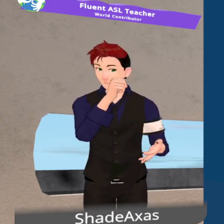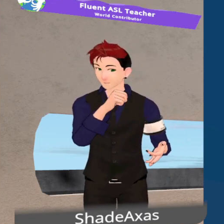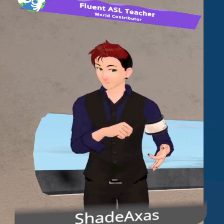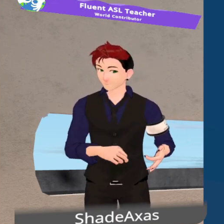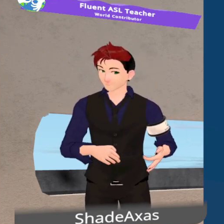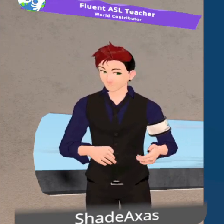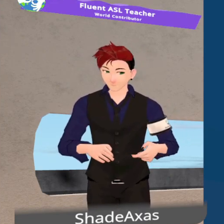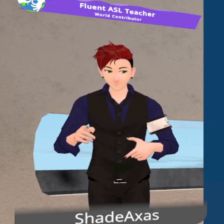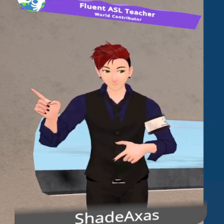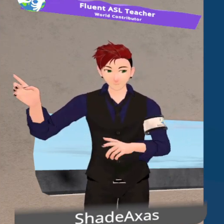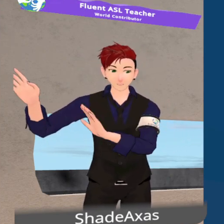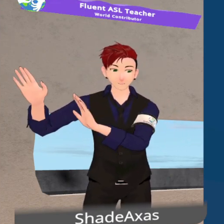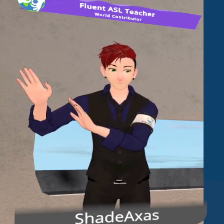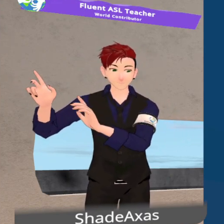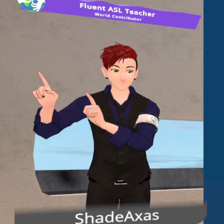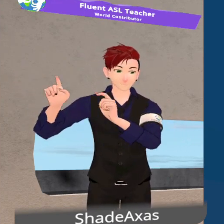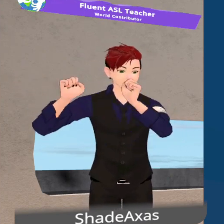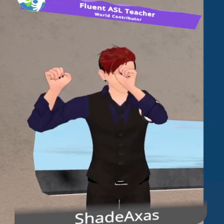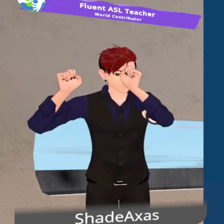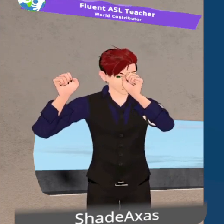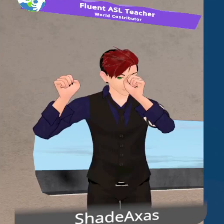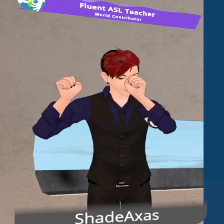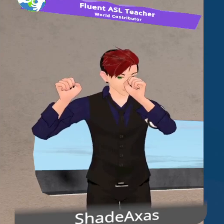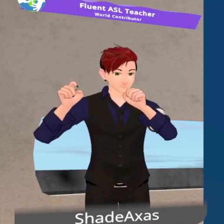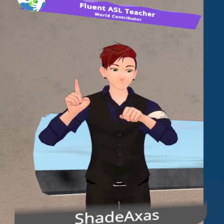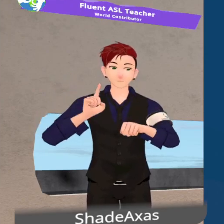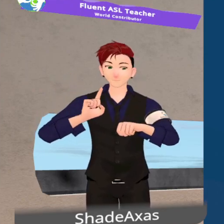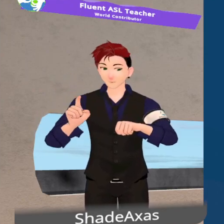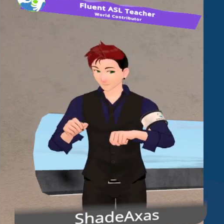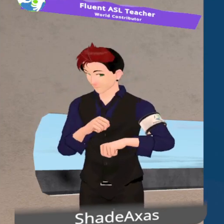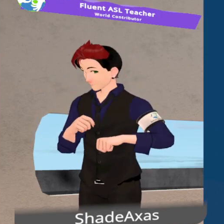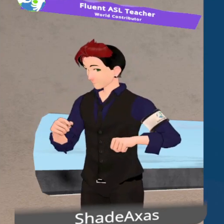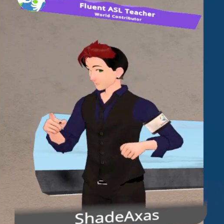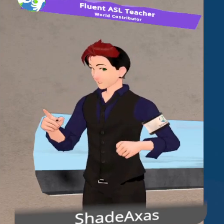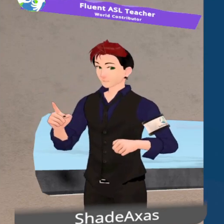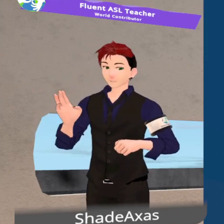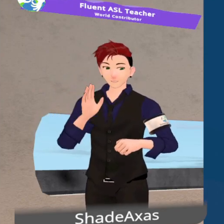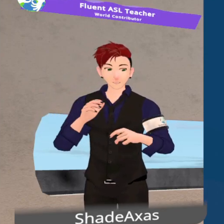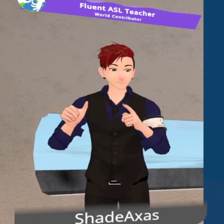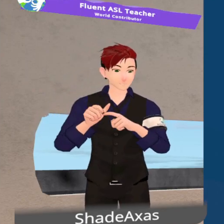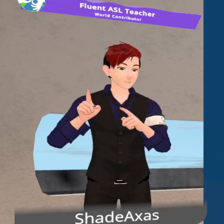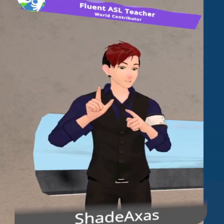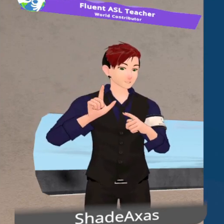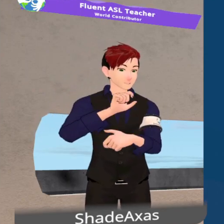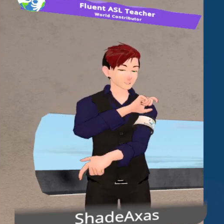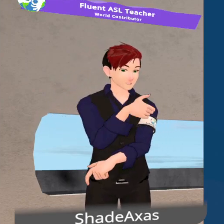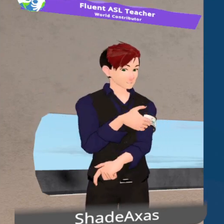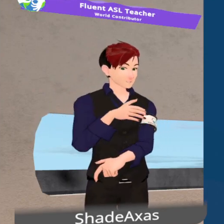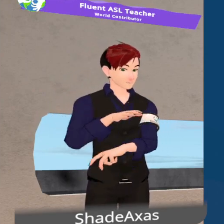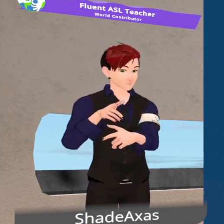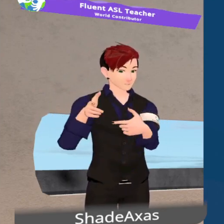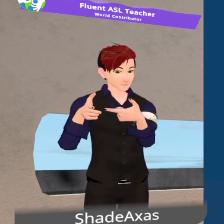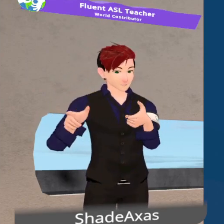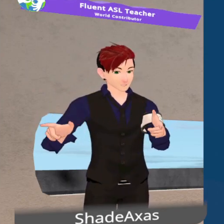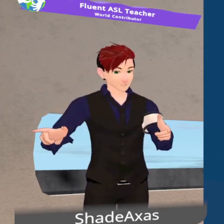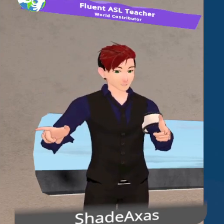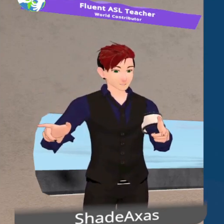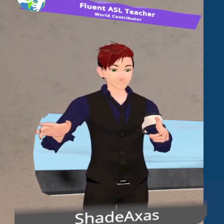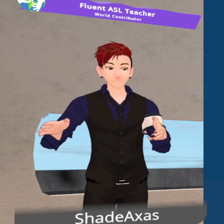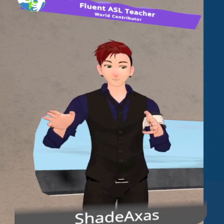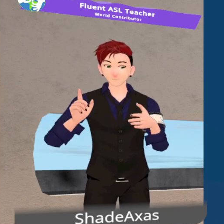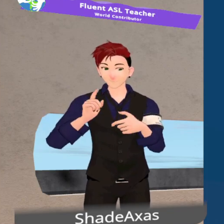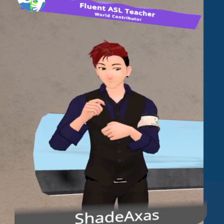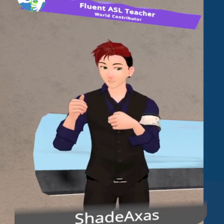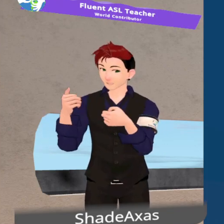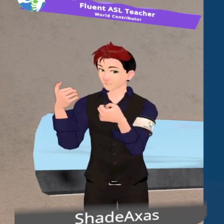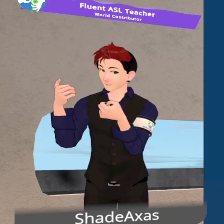collaborative learning. So teaching is actually speaking as an authority on the